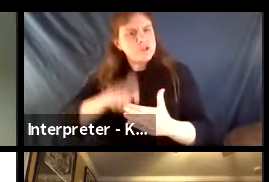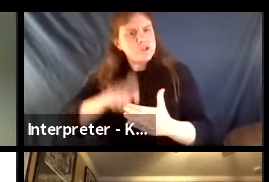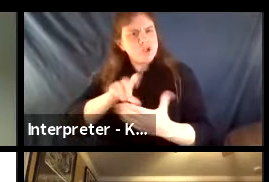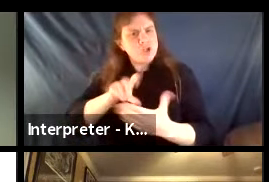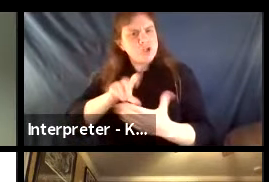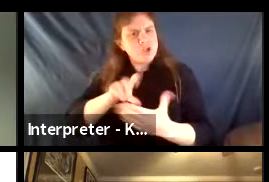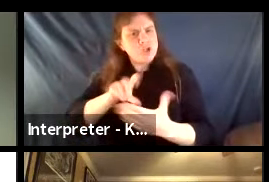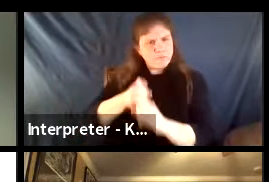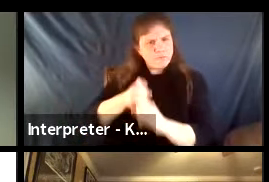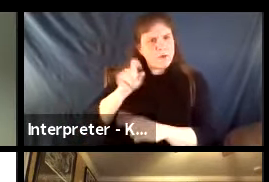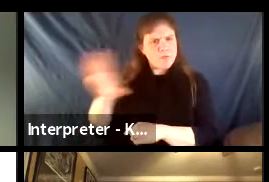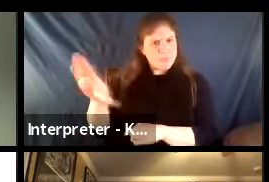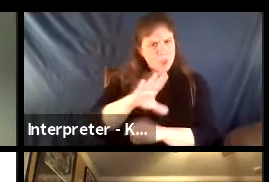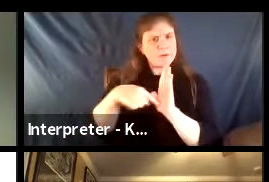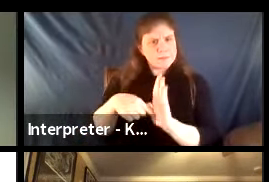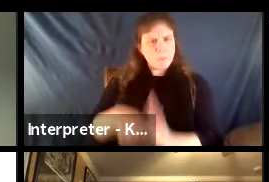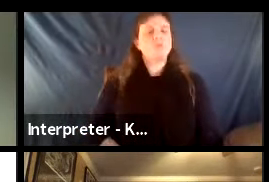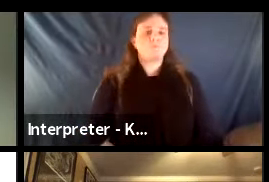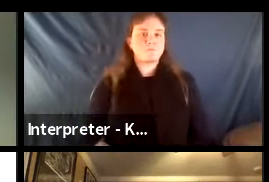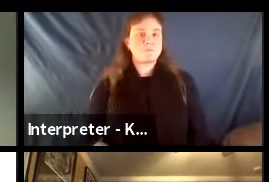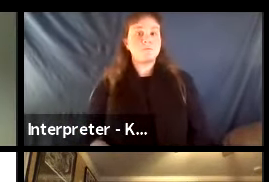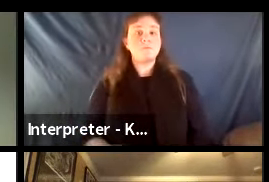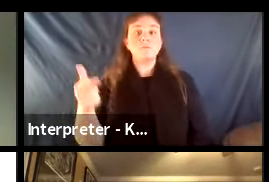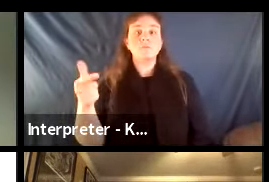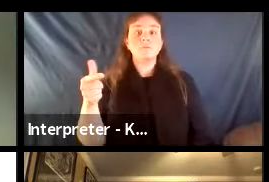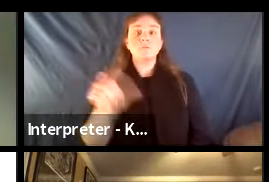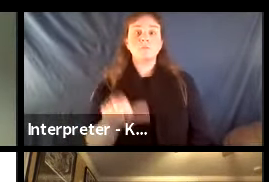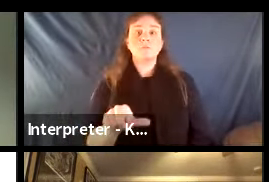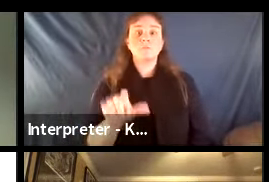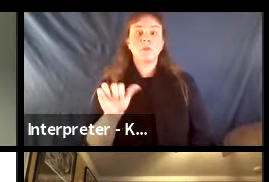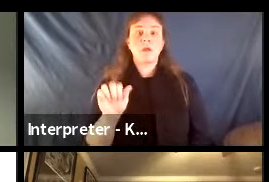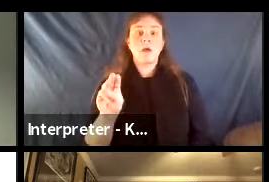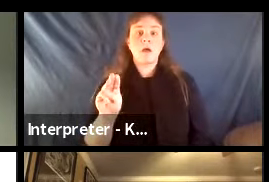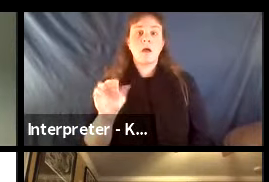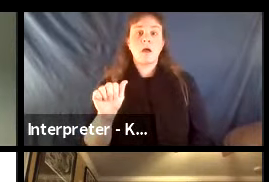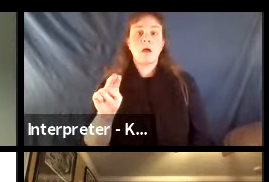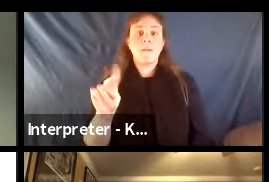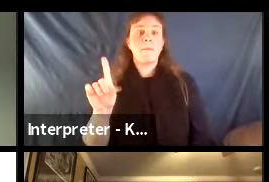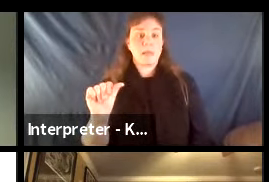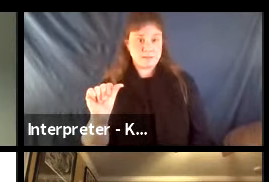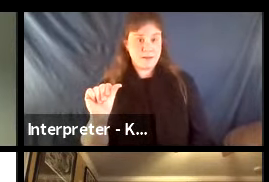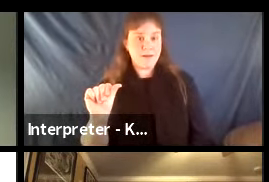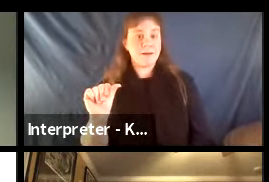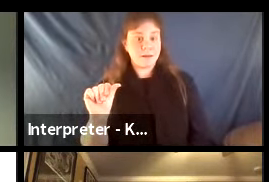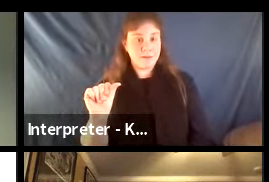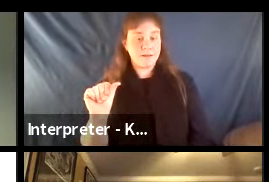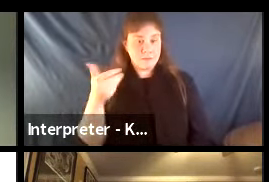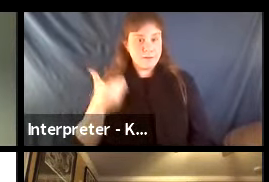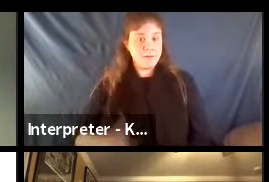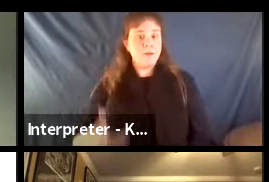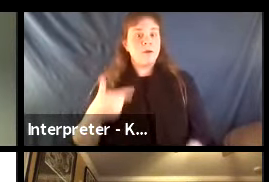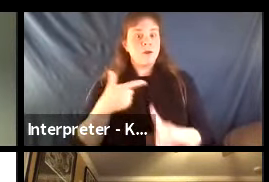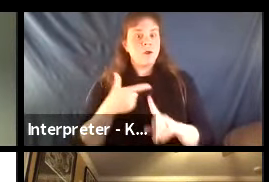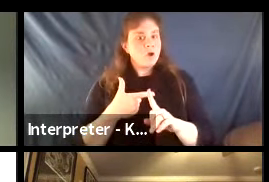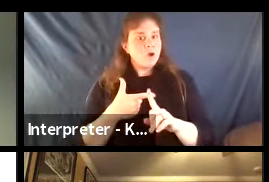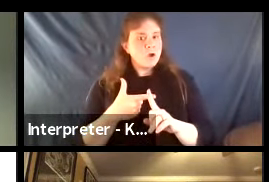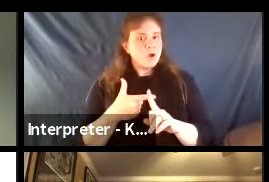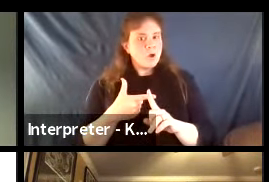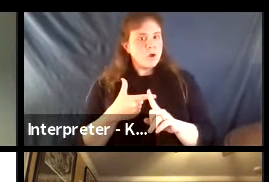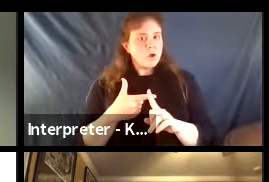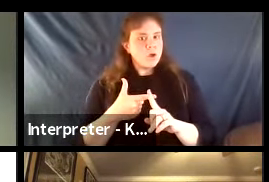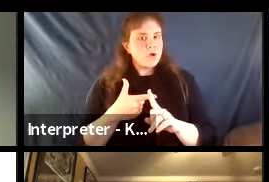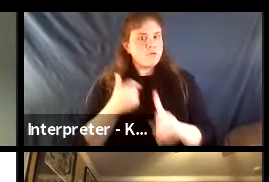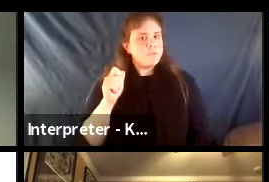Let's go to Amanda and then to Ron Fong. Thanks, Bobby. Hi, Amanda McAllister-Woolner, she, her,